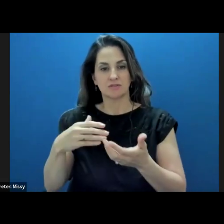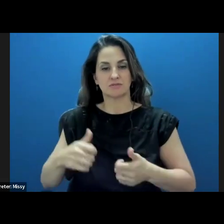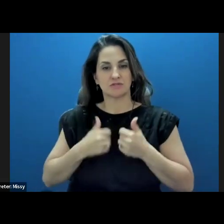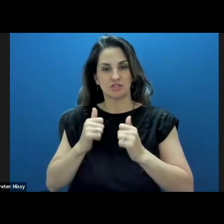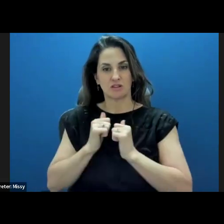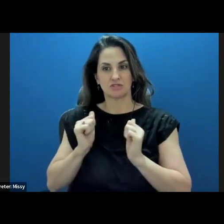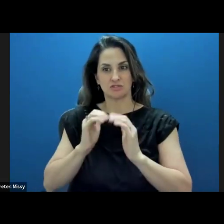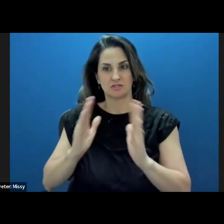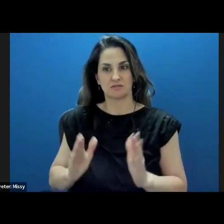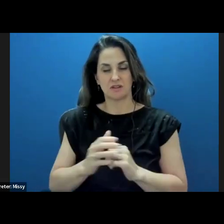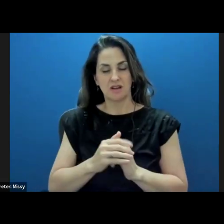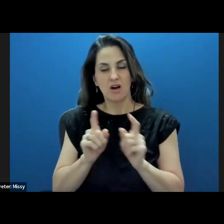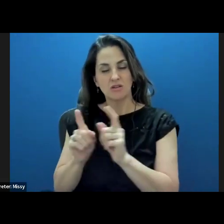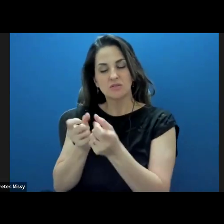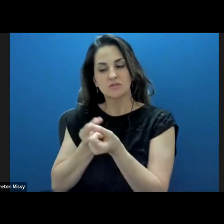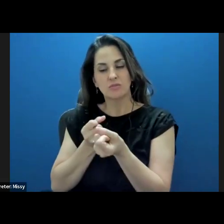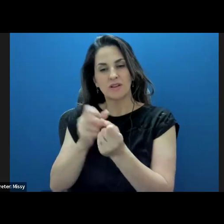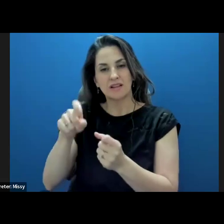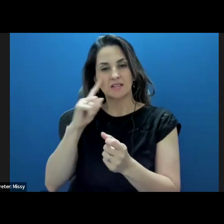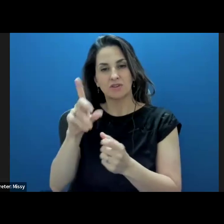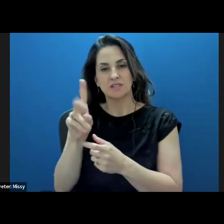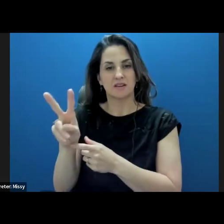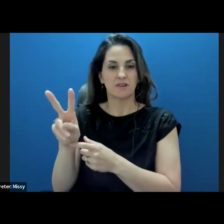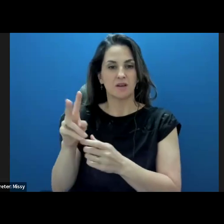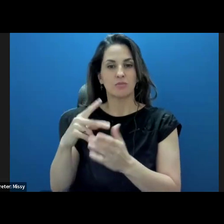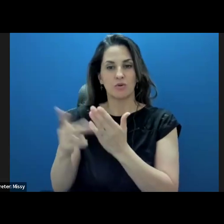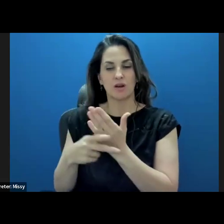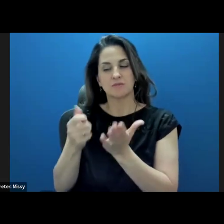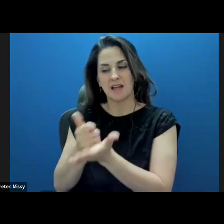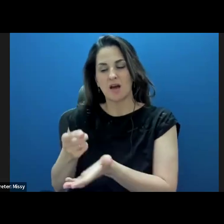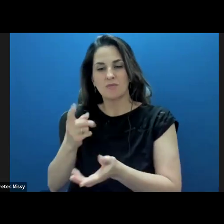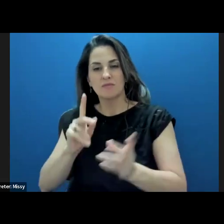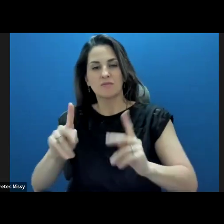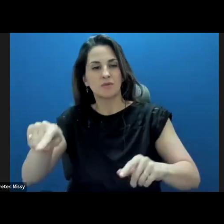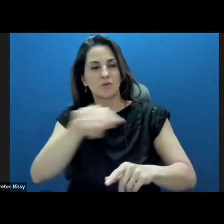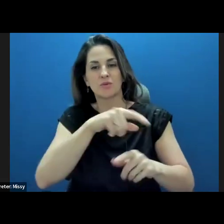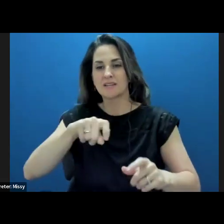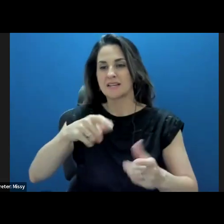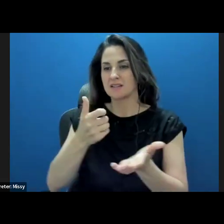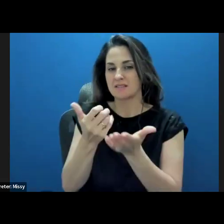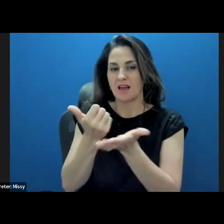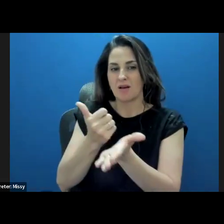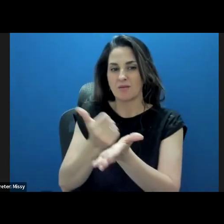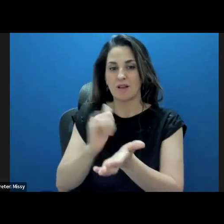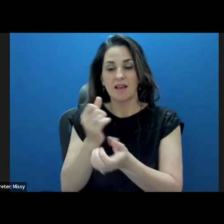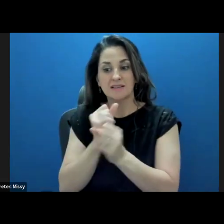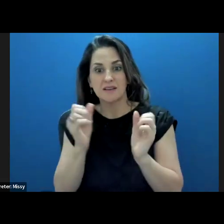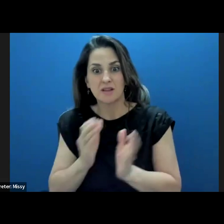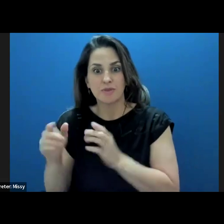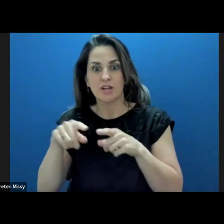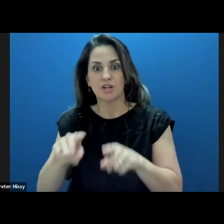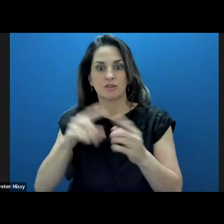and supporting the needs of domestic violence programs to respond to survivors in their communities, such as safety planning during